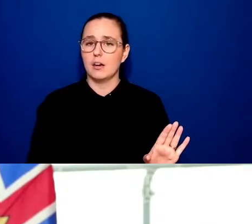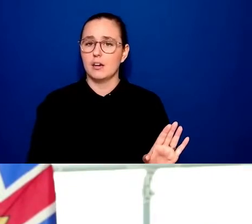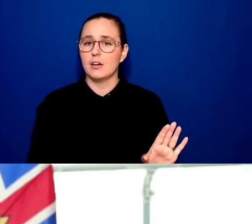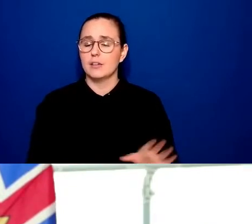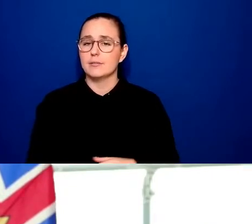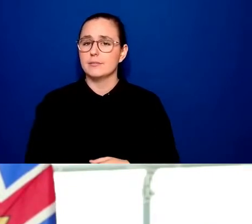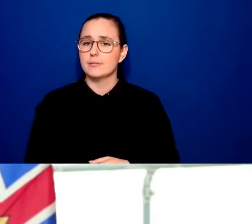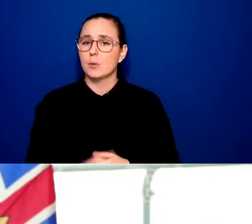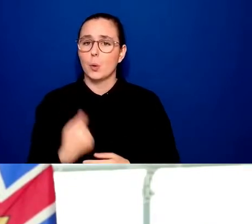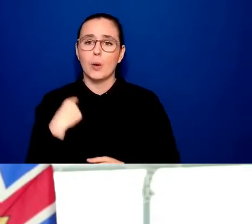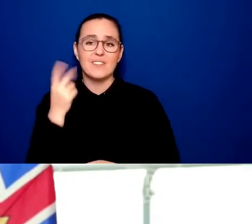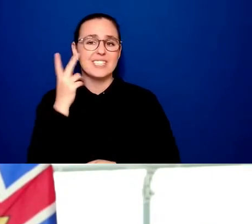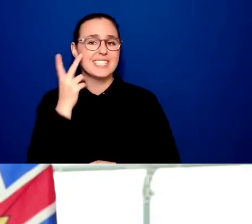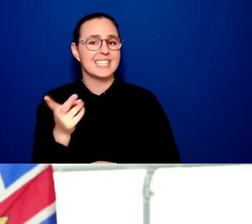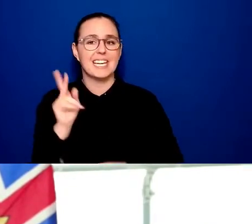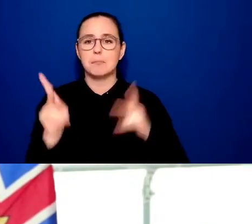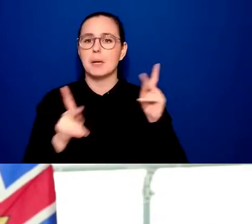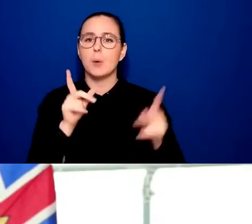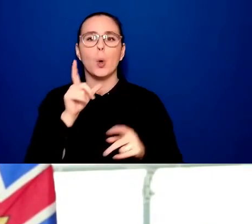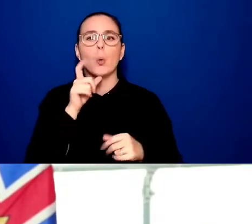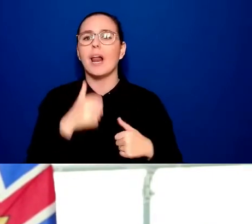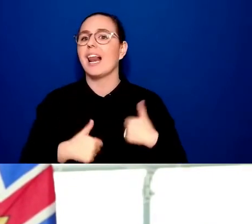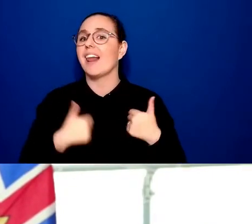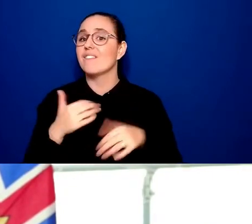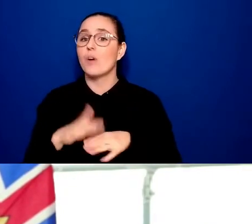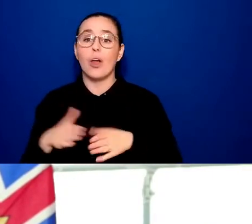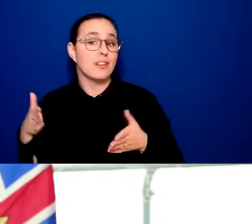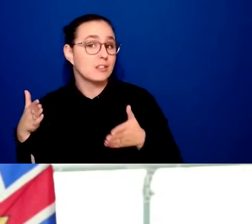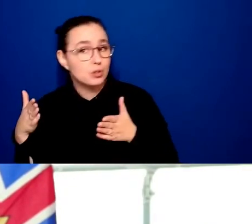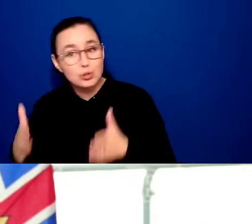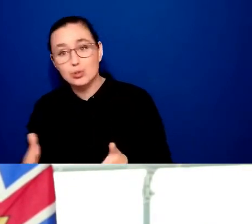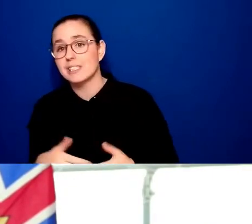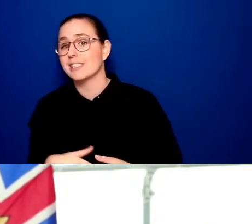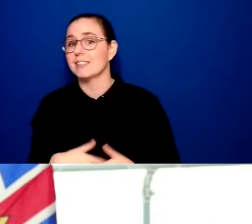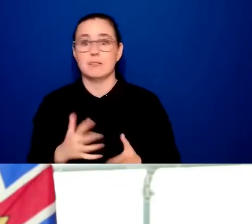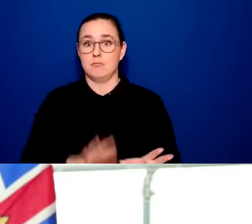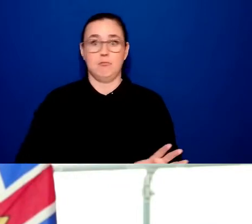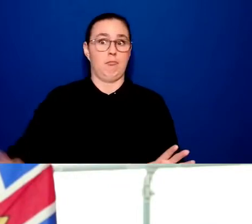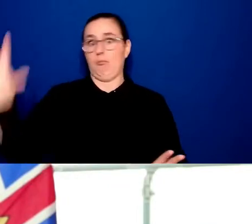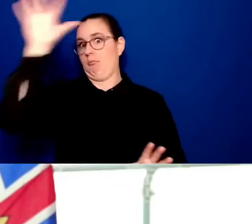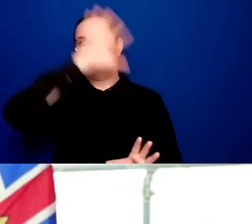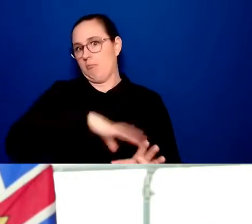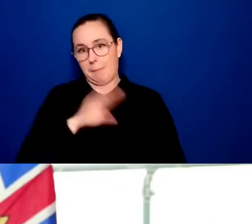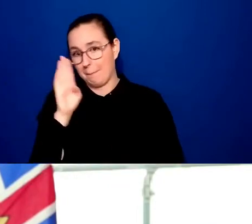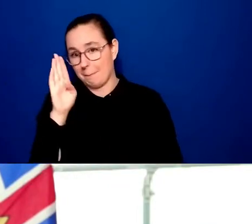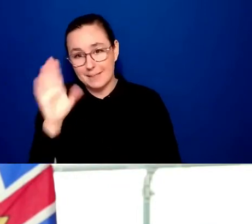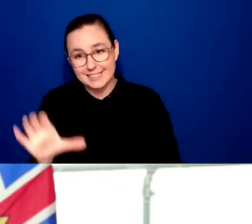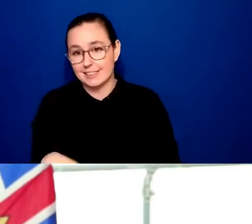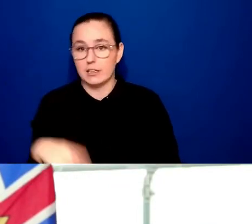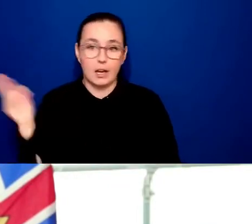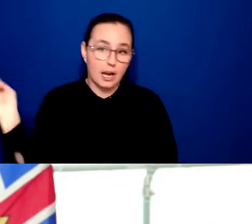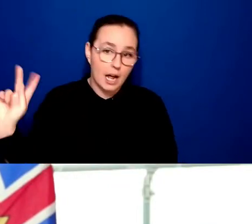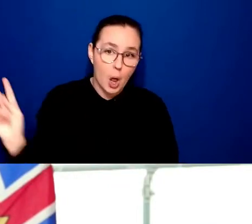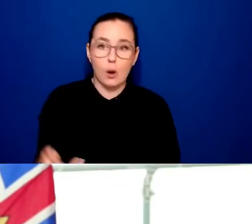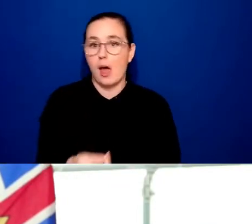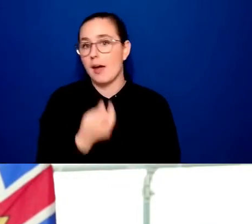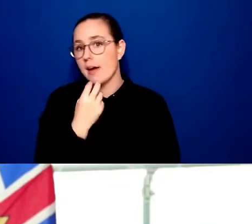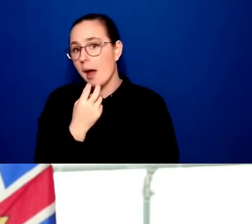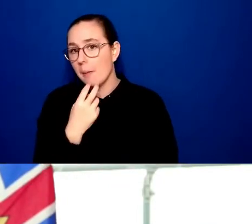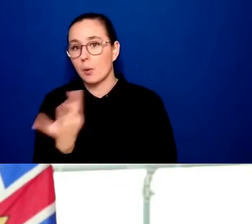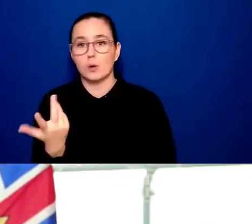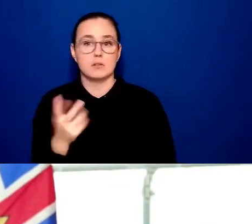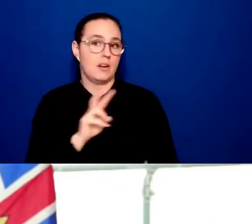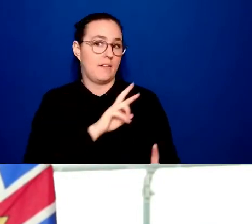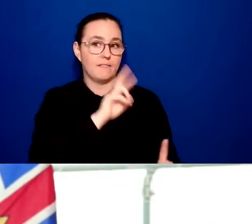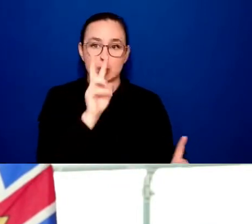are underhoused and homeless in a number of communities around the province, both Kelowna, Kamloops, Victoria,